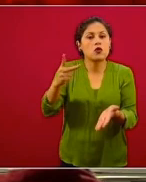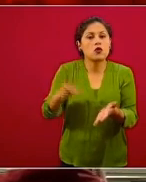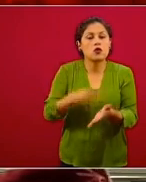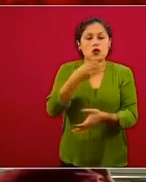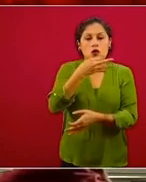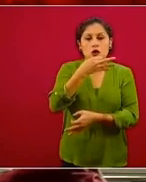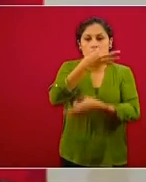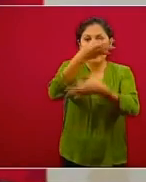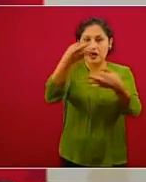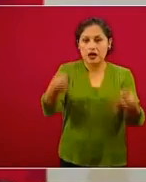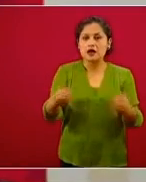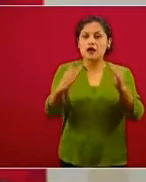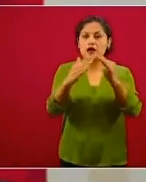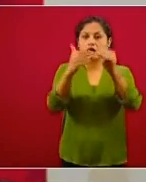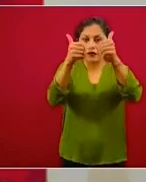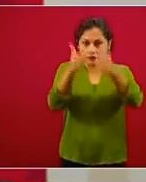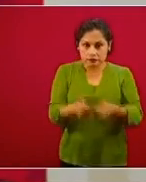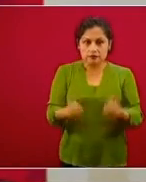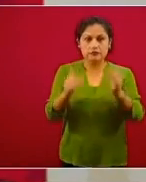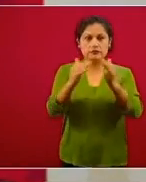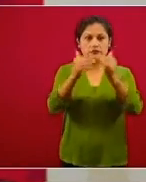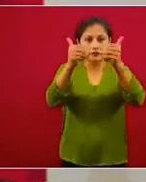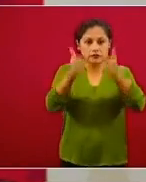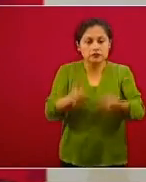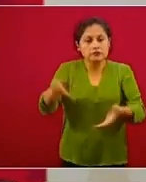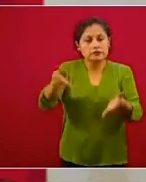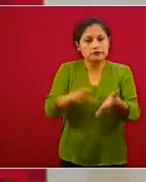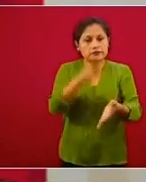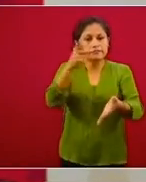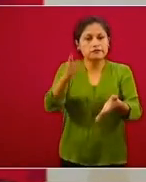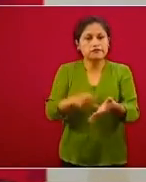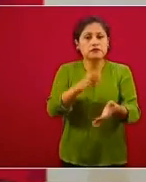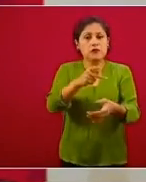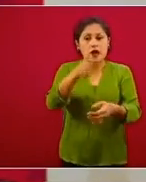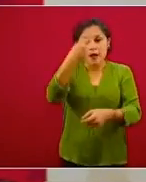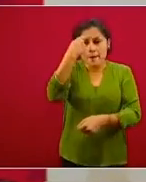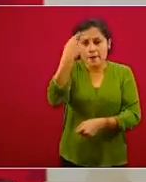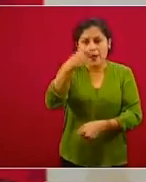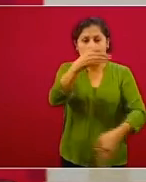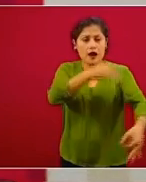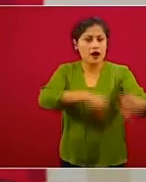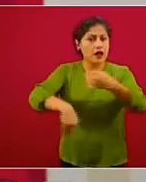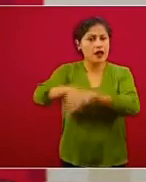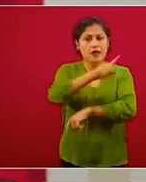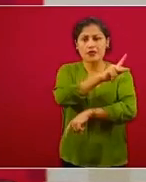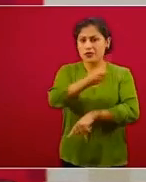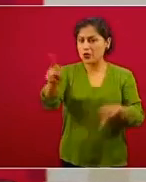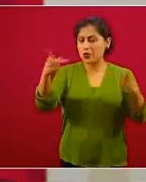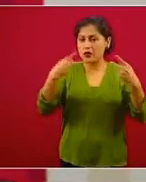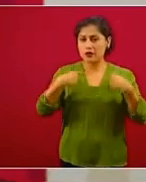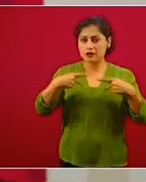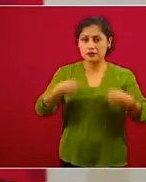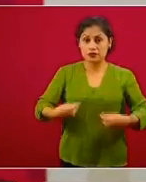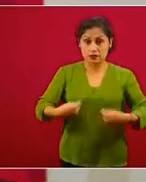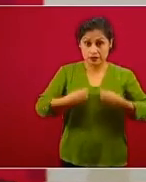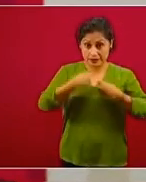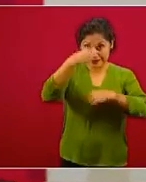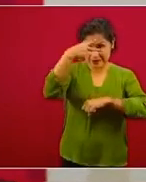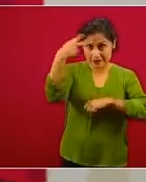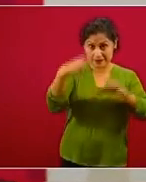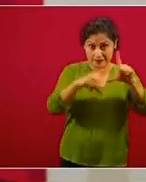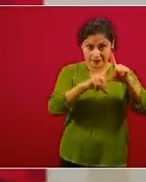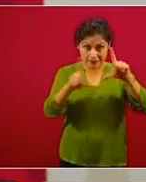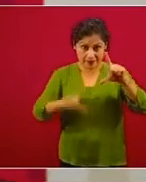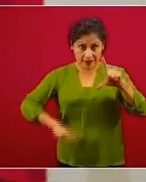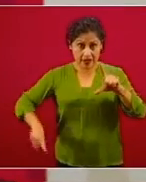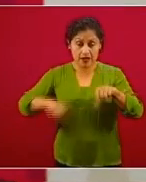summarized this measure with this very short, emphatic phrase, which is stay at home, stay at home, stay